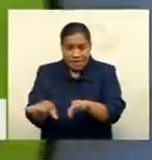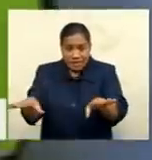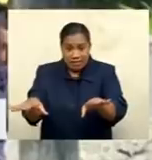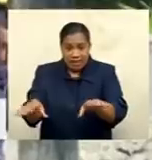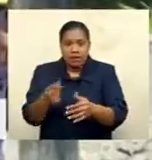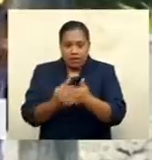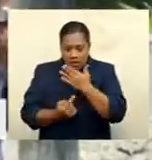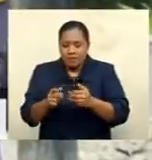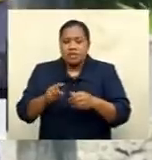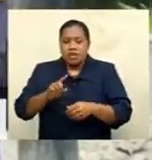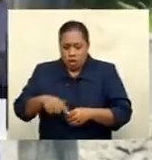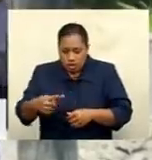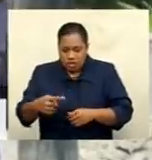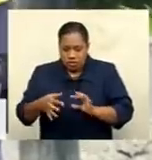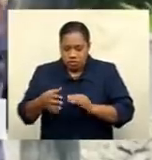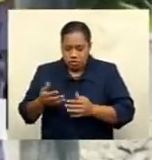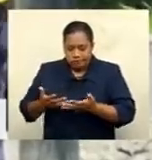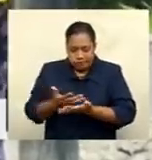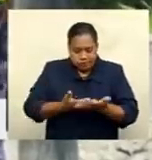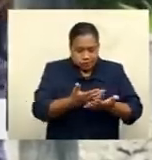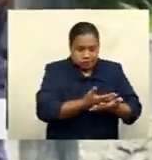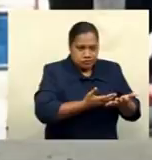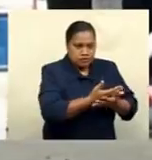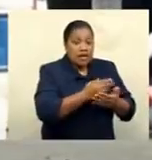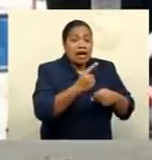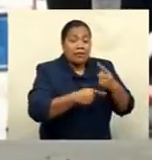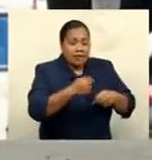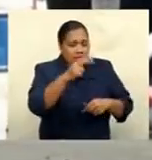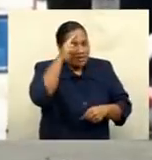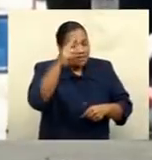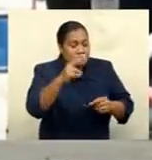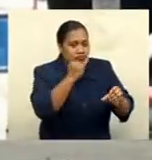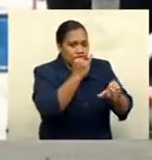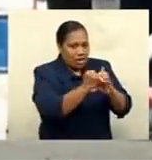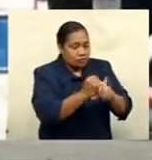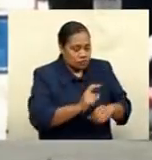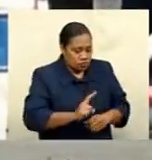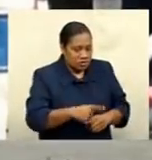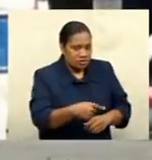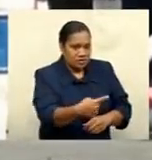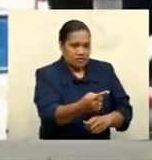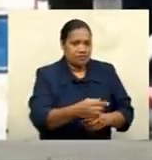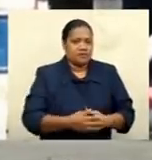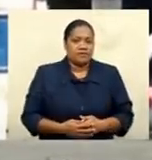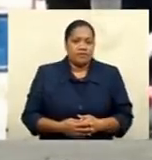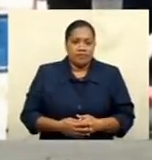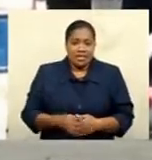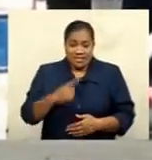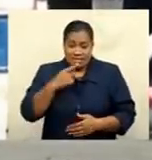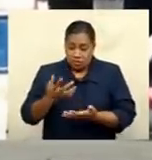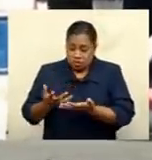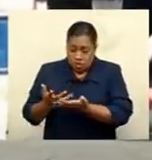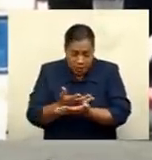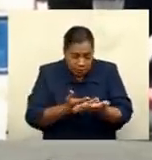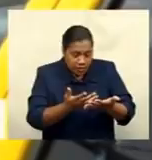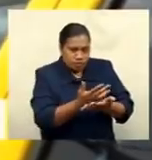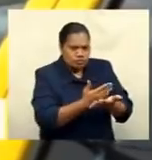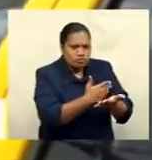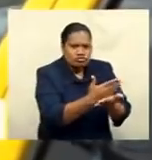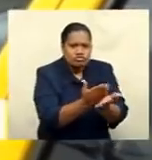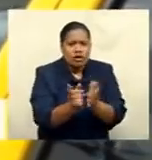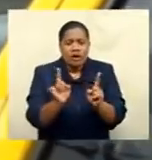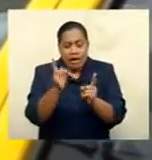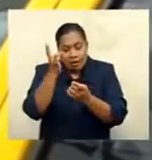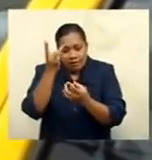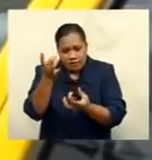tackling transnational crimes continued in earnest. He says collaboration through sharing of information